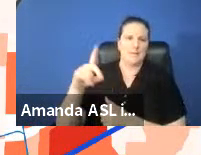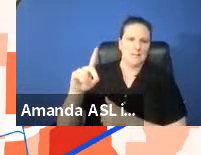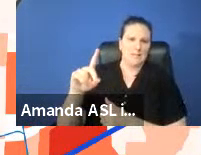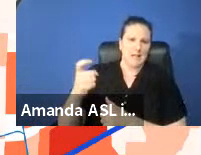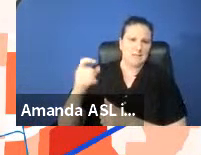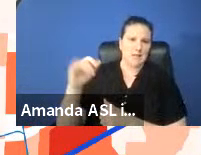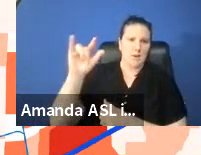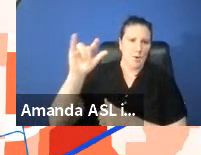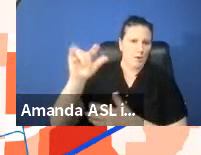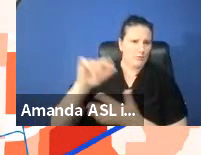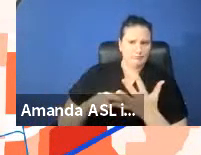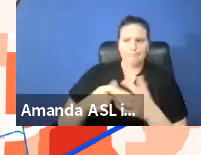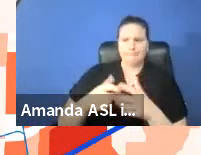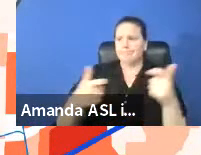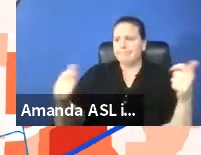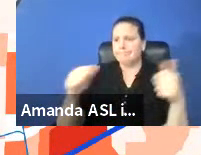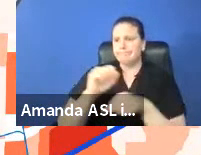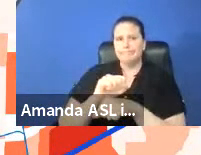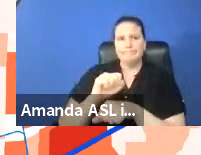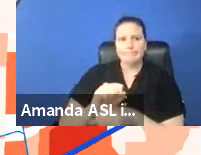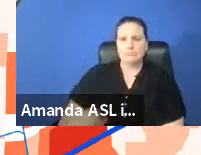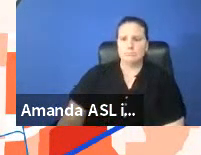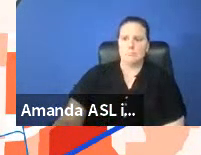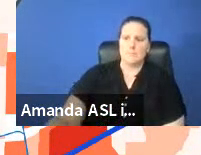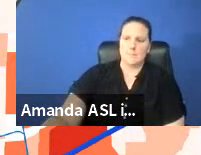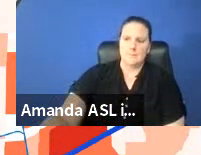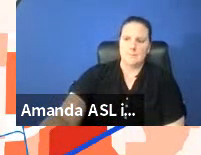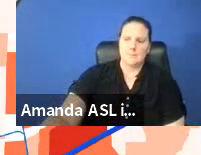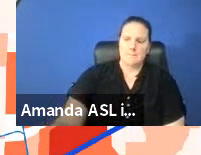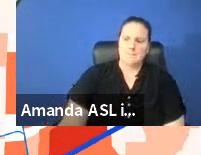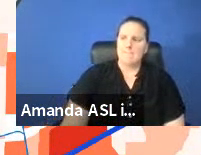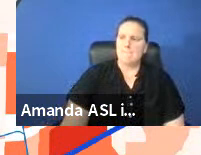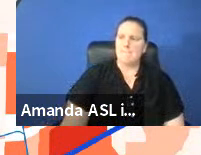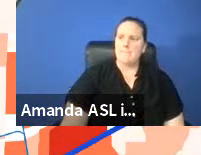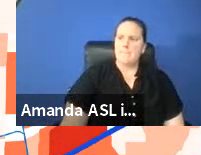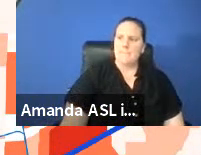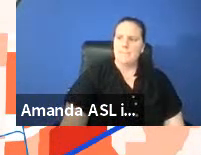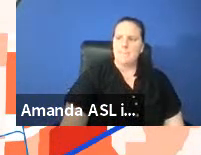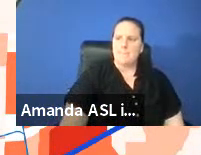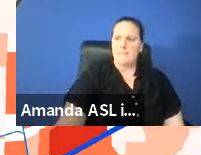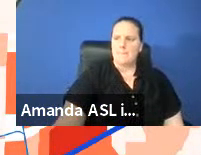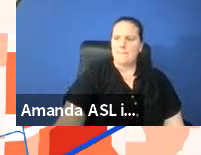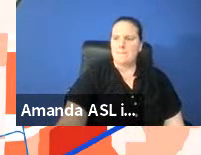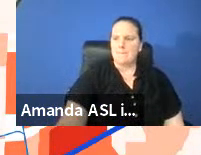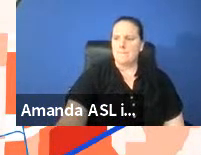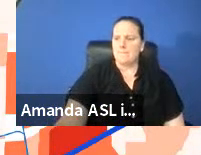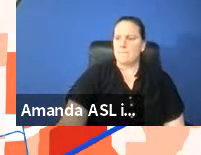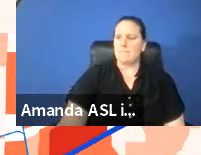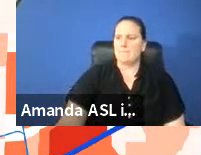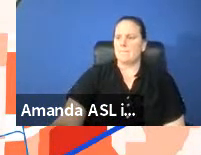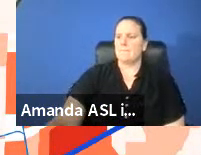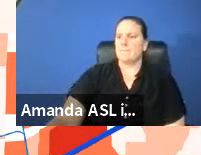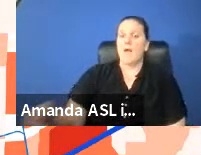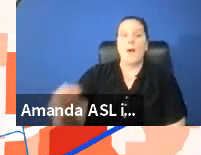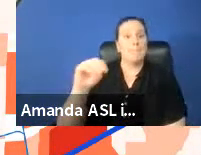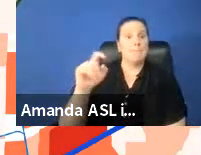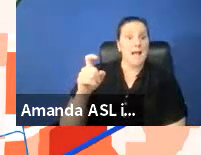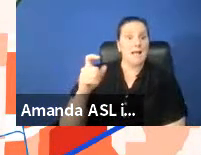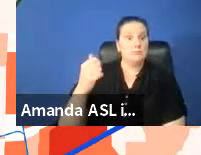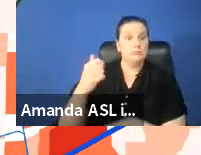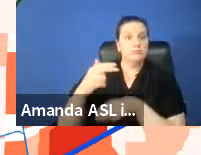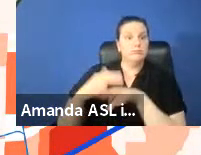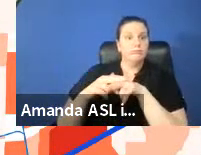are all very large employers. The max yellow line I'm showing here that goes